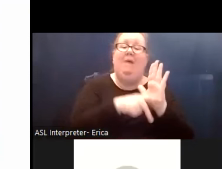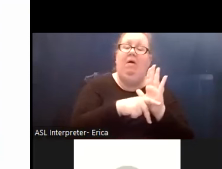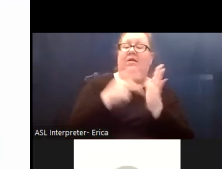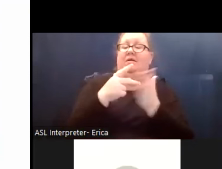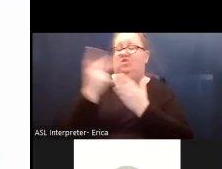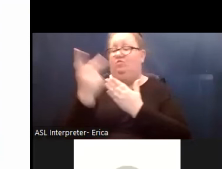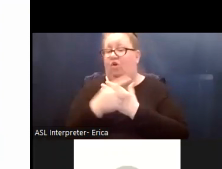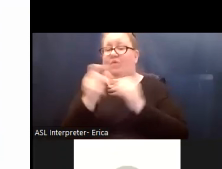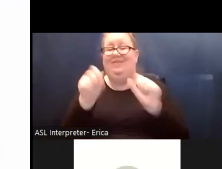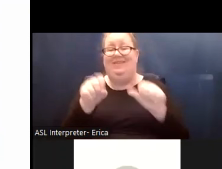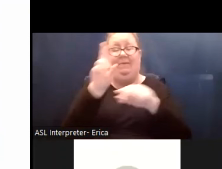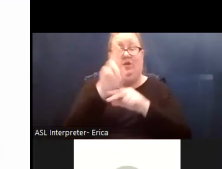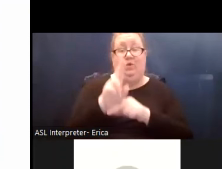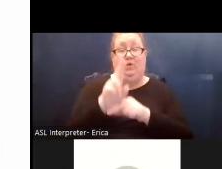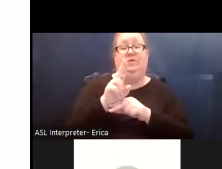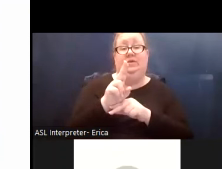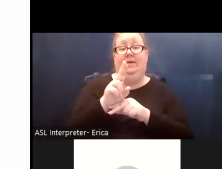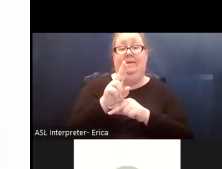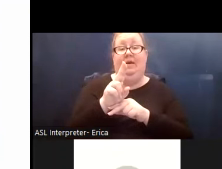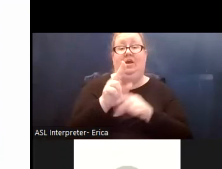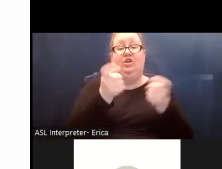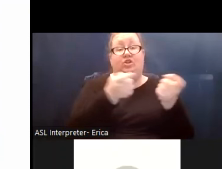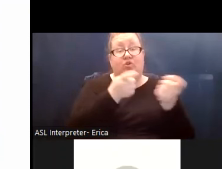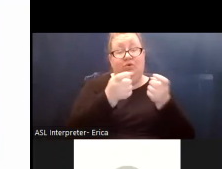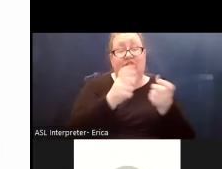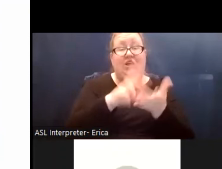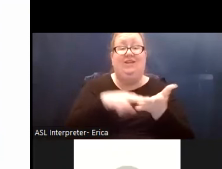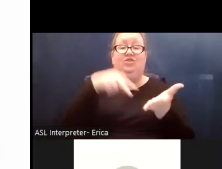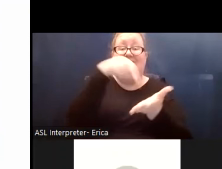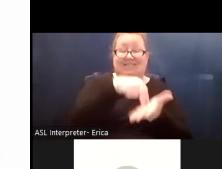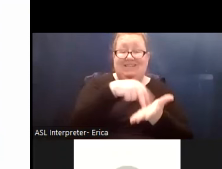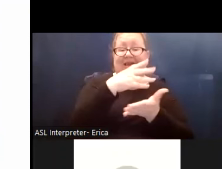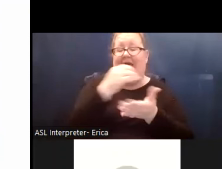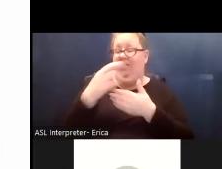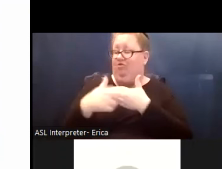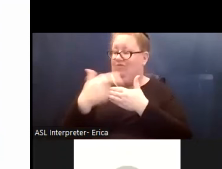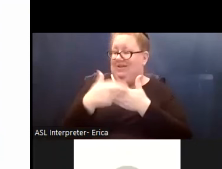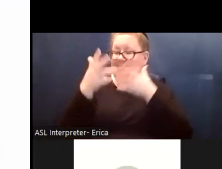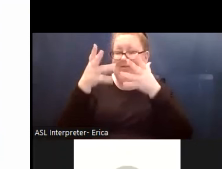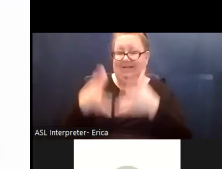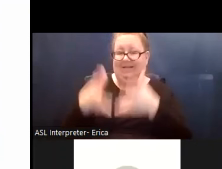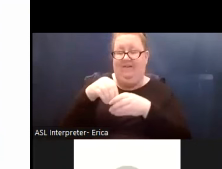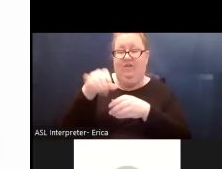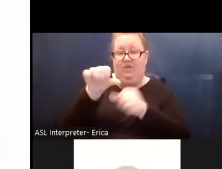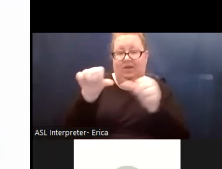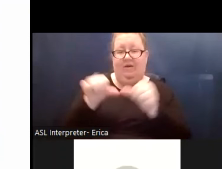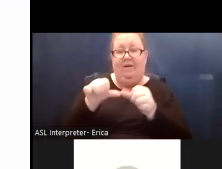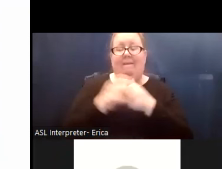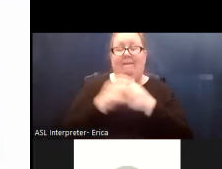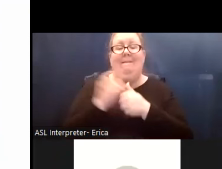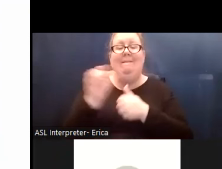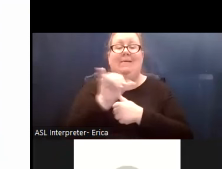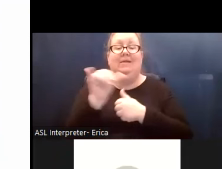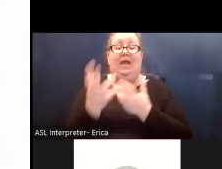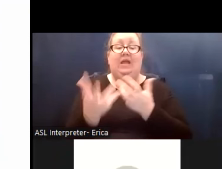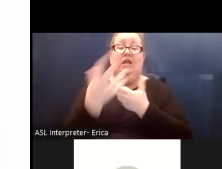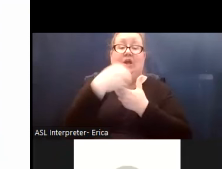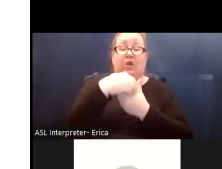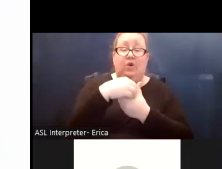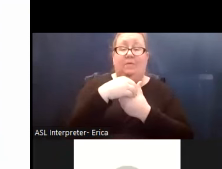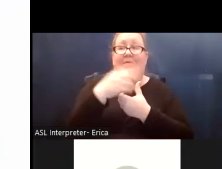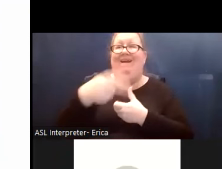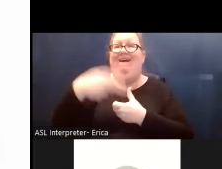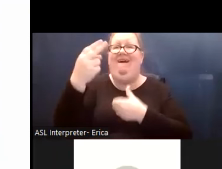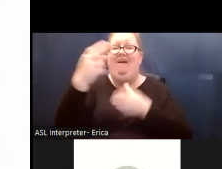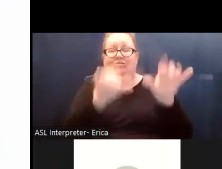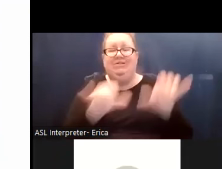could be used to address the resiliency and the risks that exist in those areas, such as incorporating higher standards